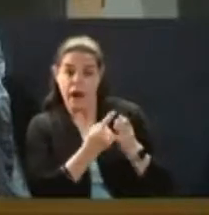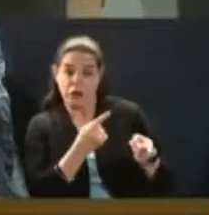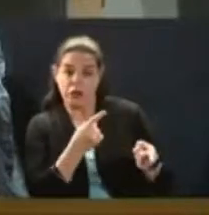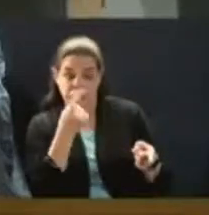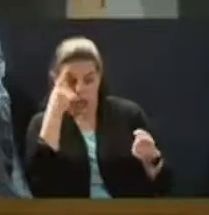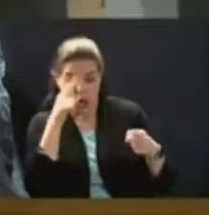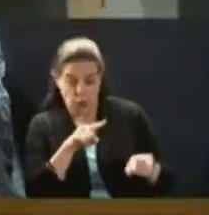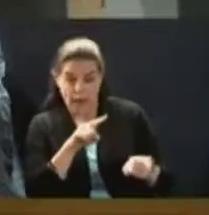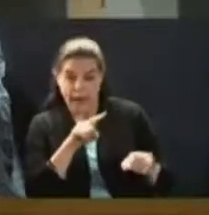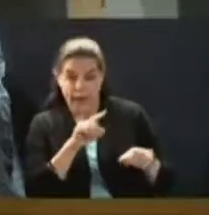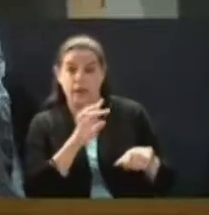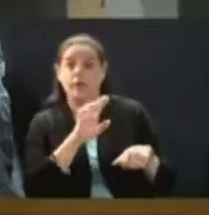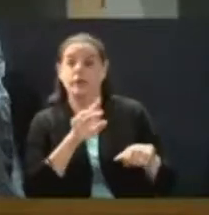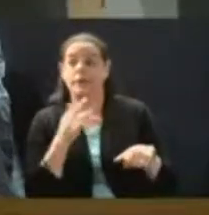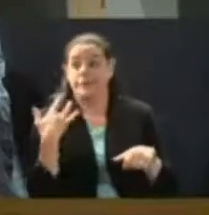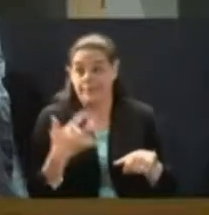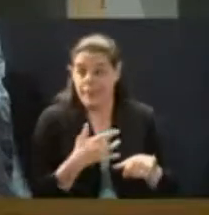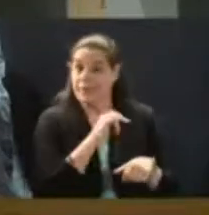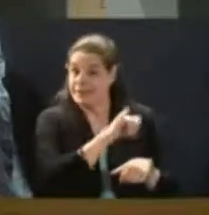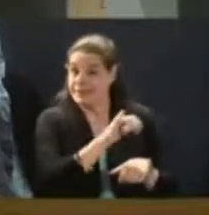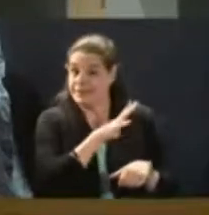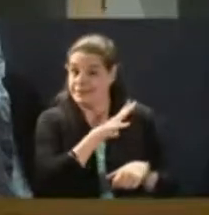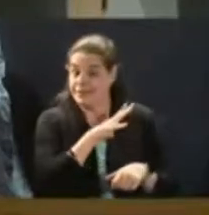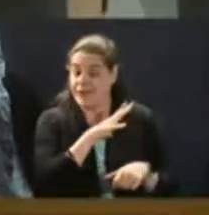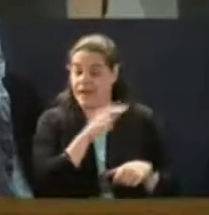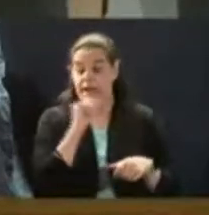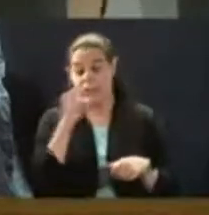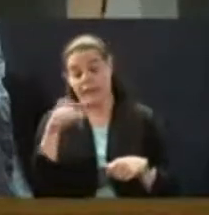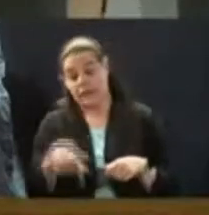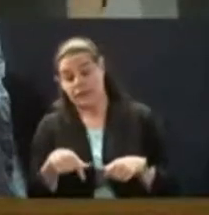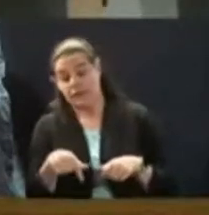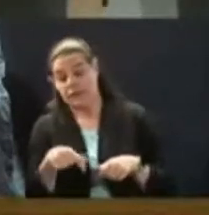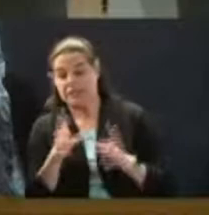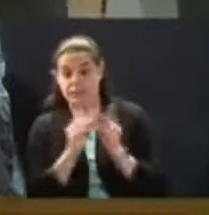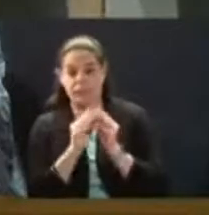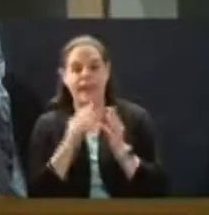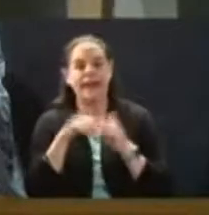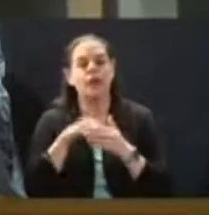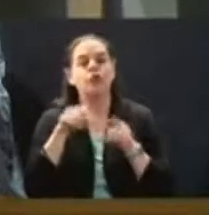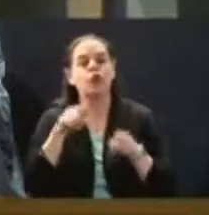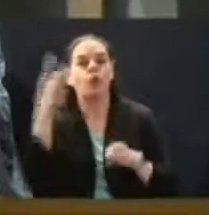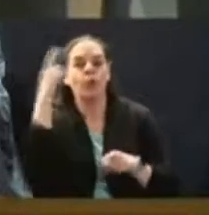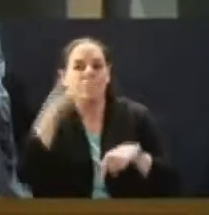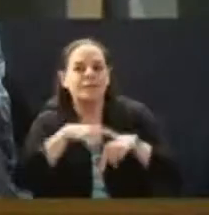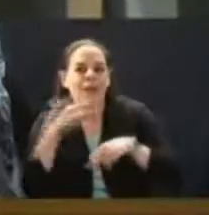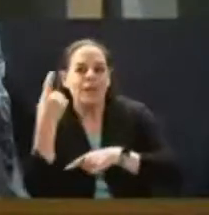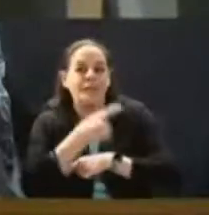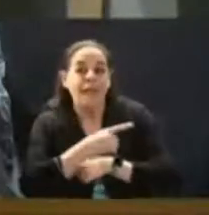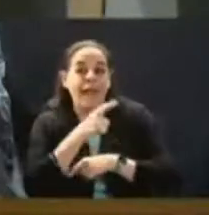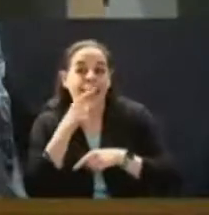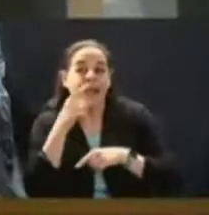that normally would work. And if we were having this meeting at a reasonable time of day, when people who are